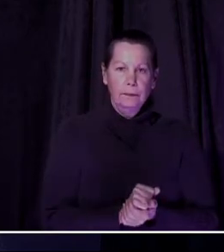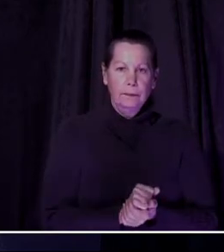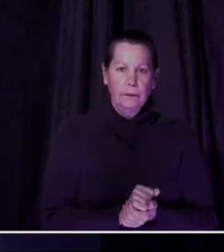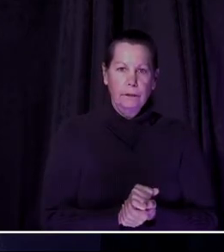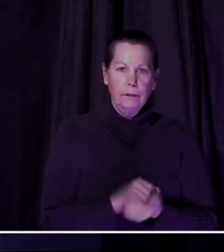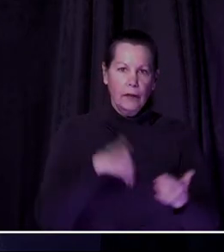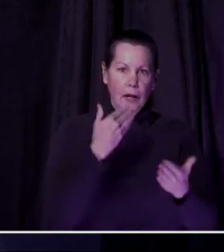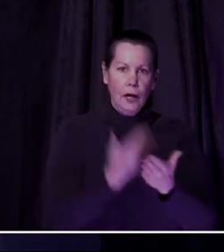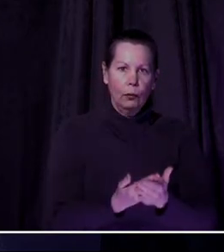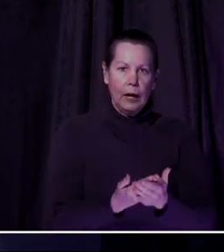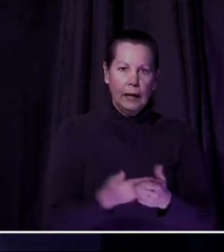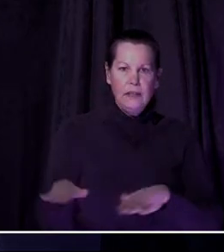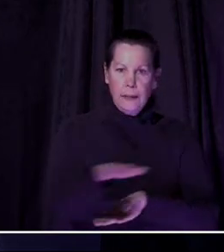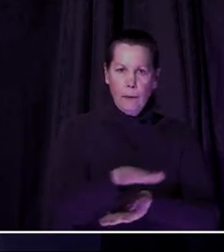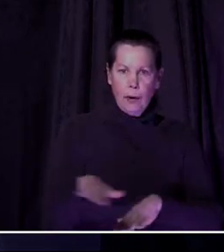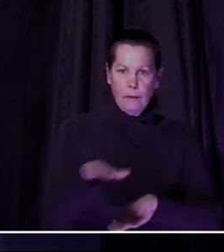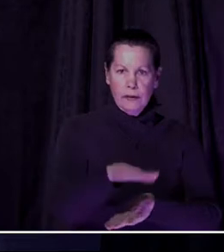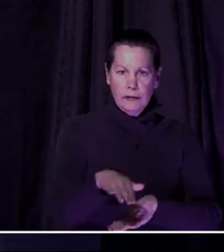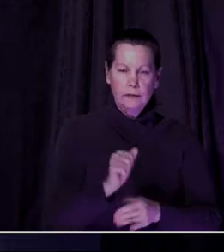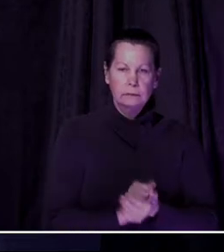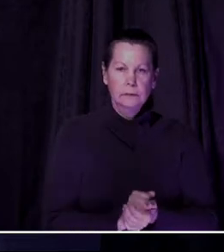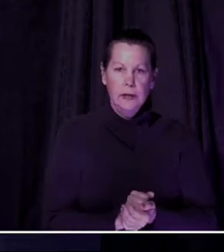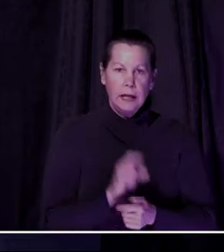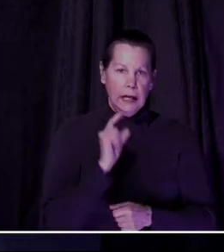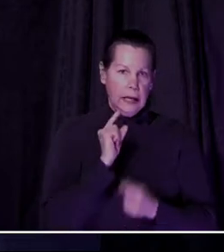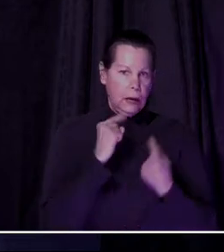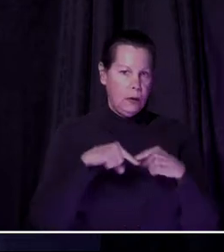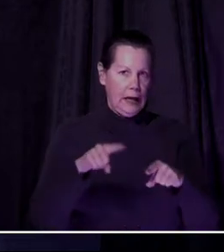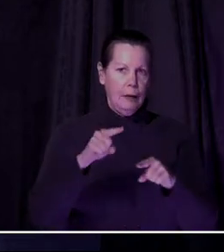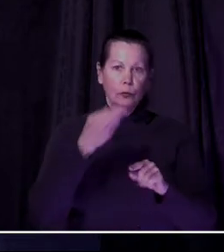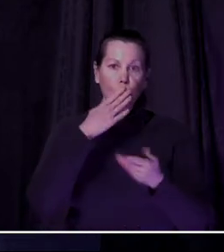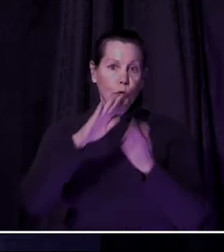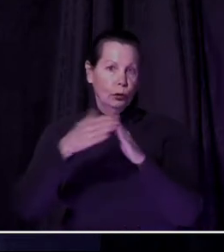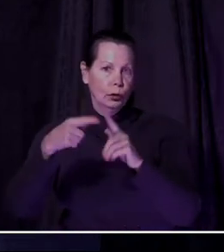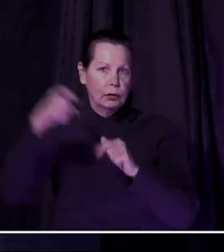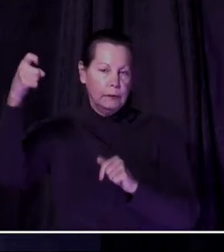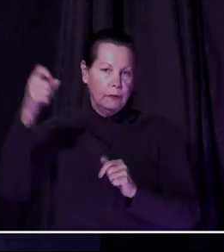arrived in the province, he went up to Jerusalem from